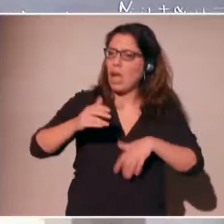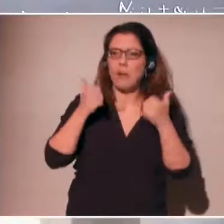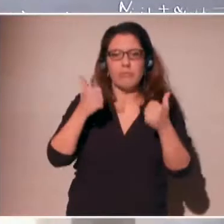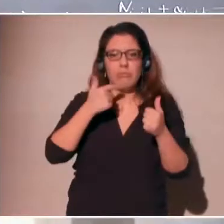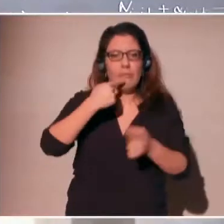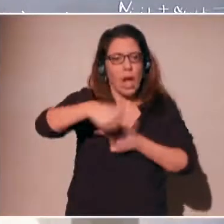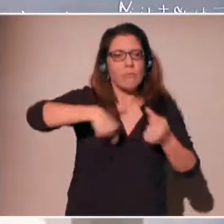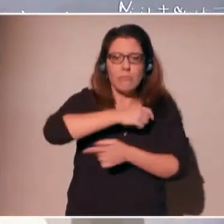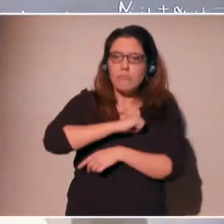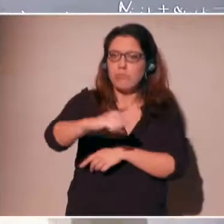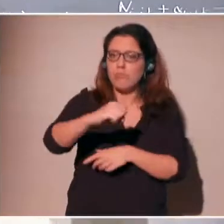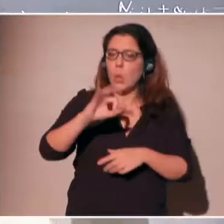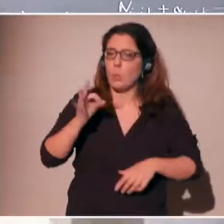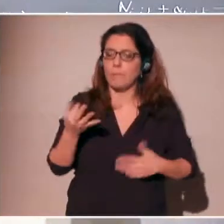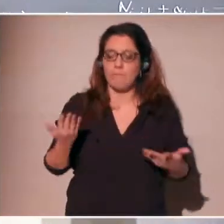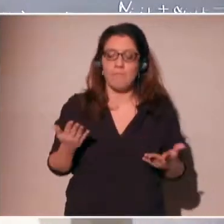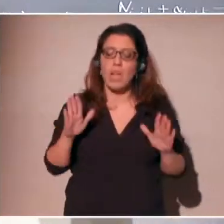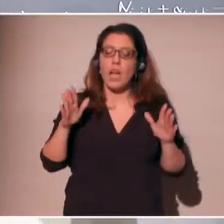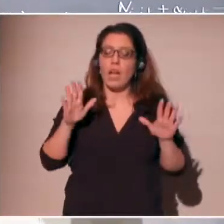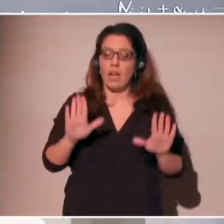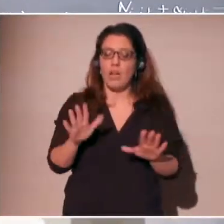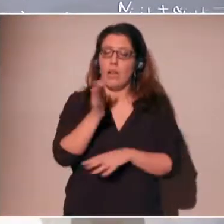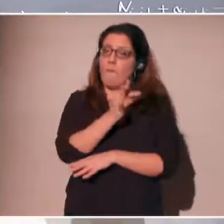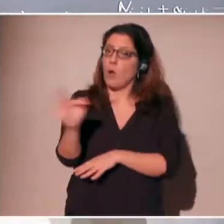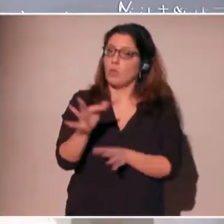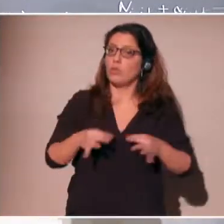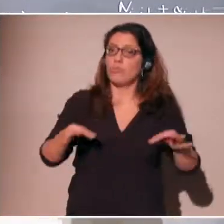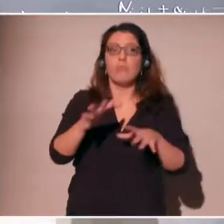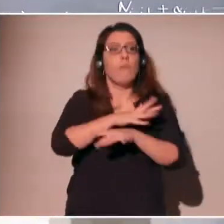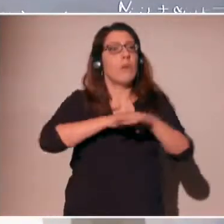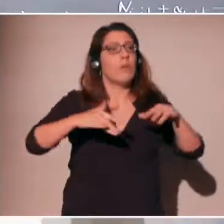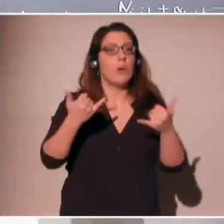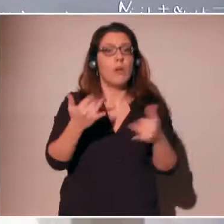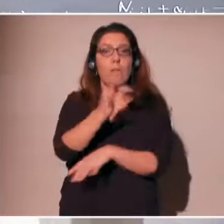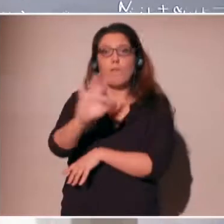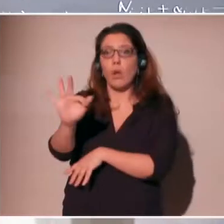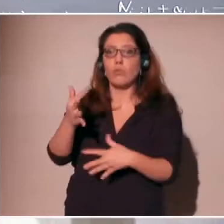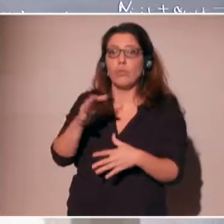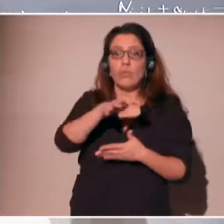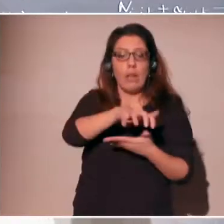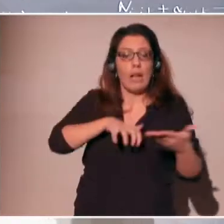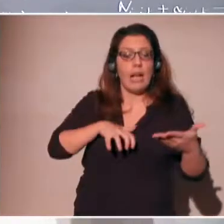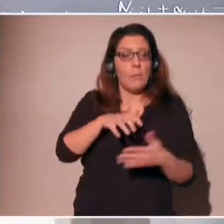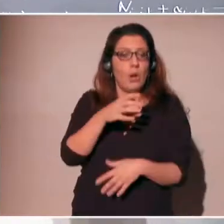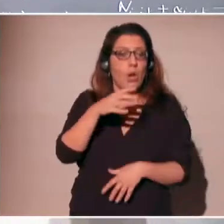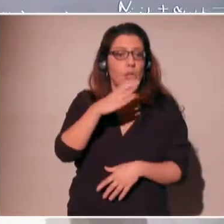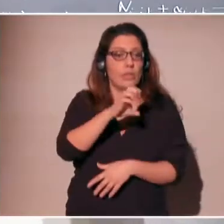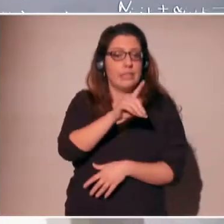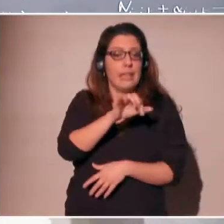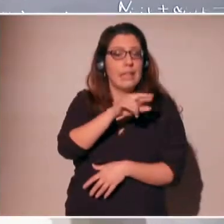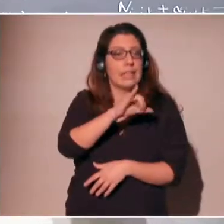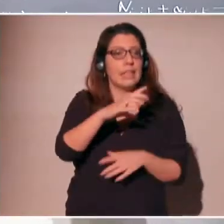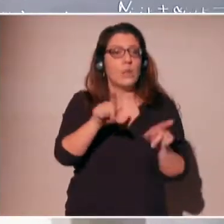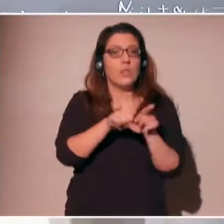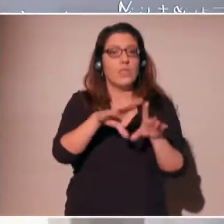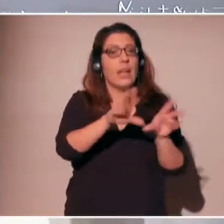work, it's a virtuous circle, right? So in the context of France, let's look at France and the situation here. The report